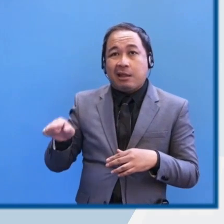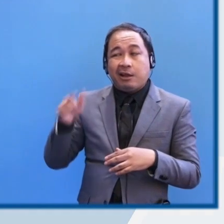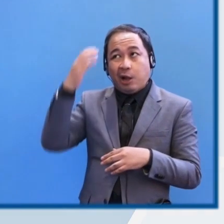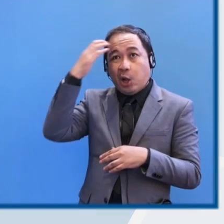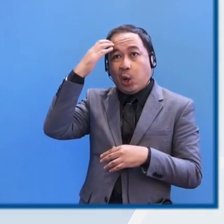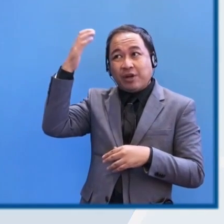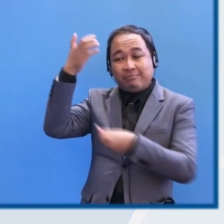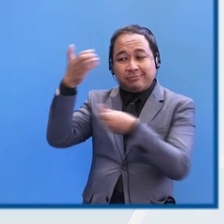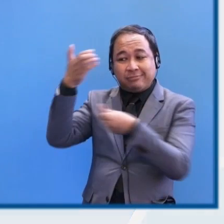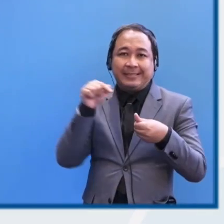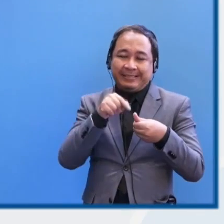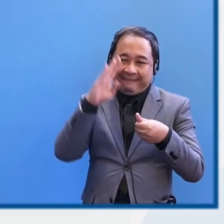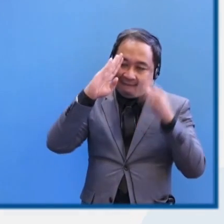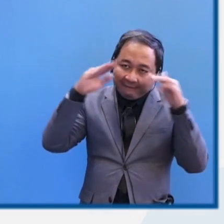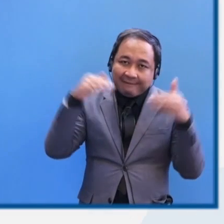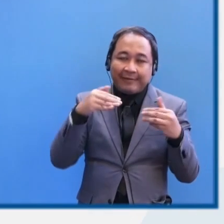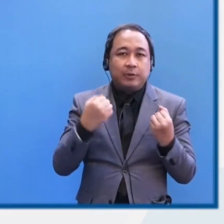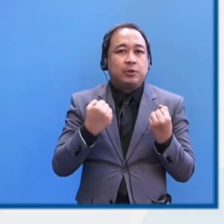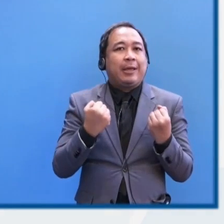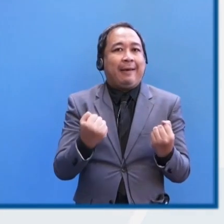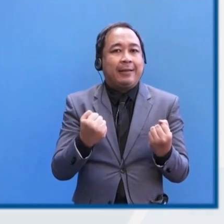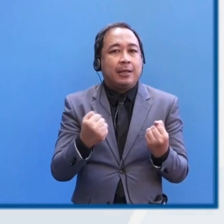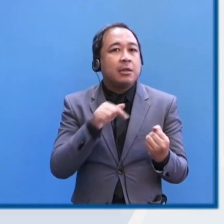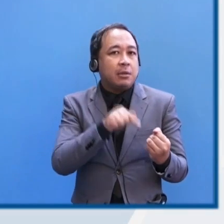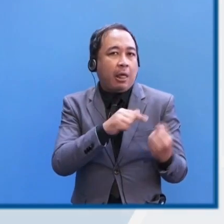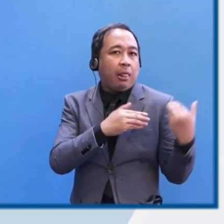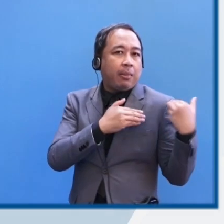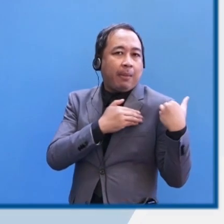many sector to solve this problem.